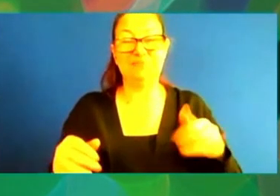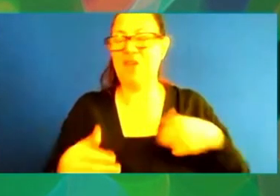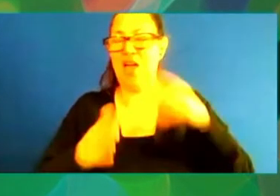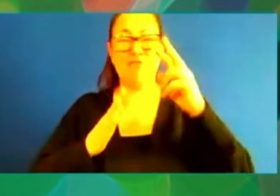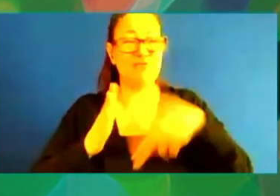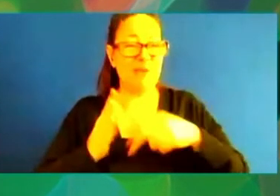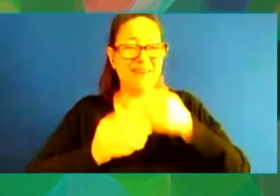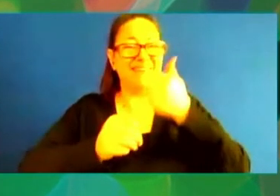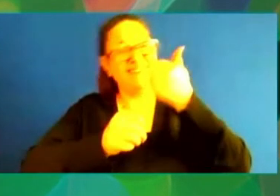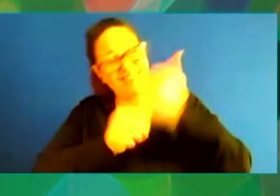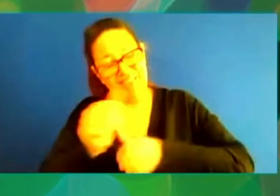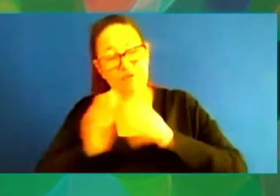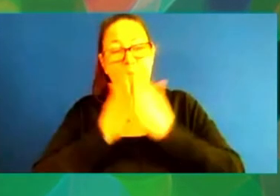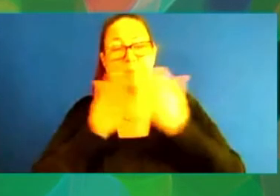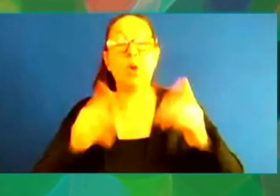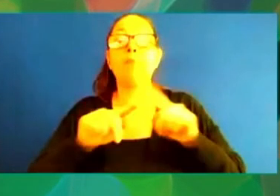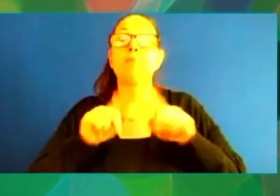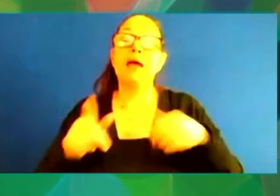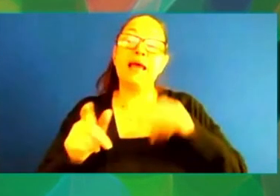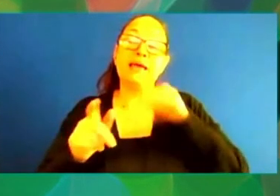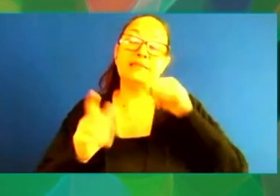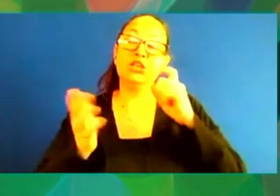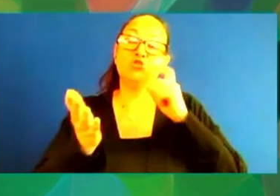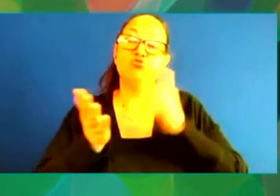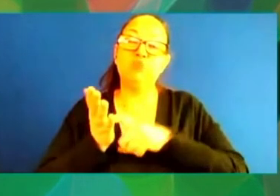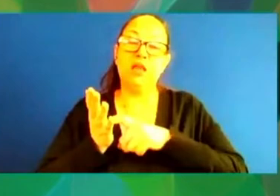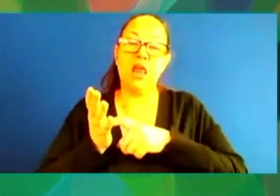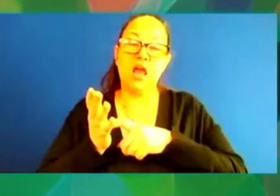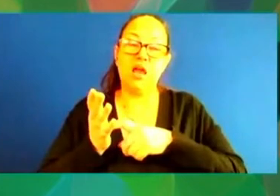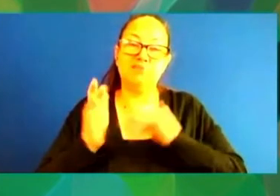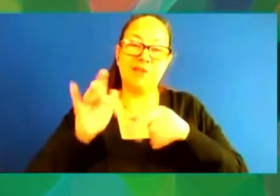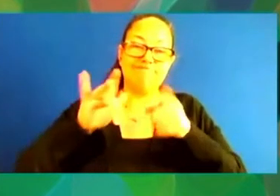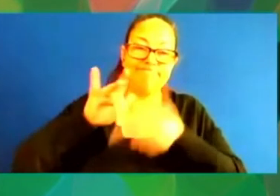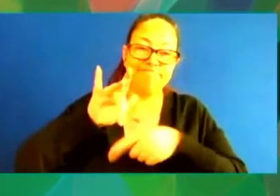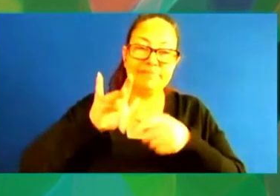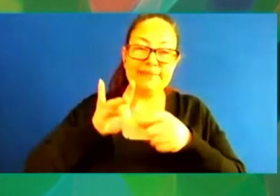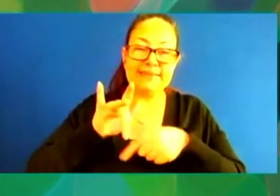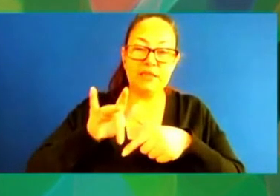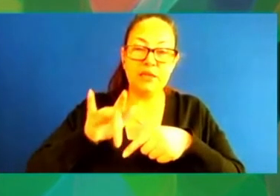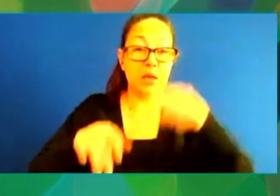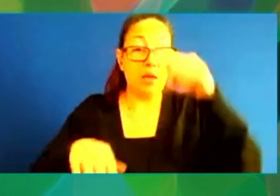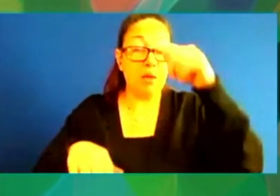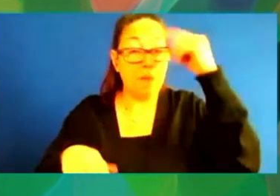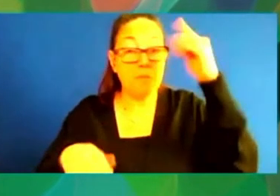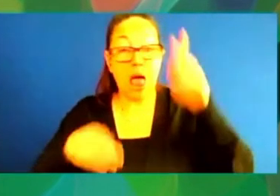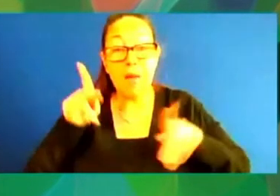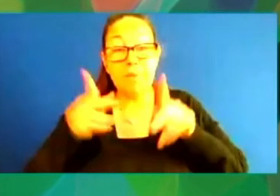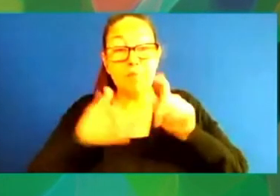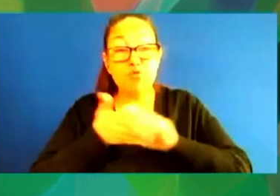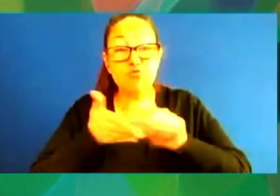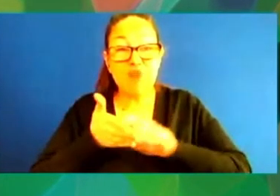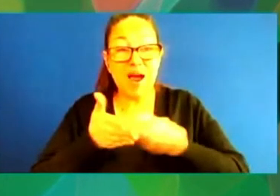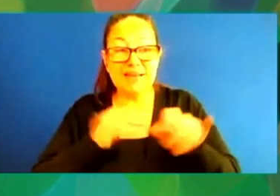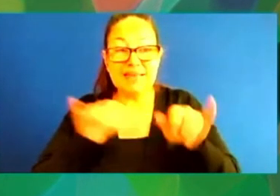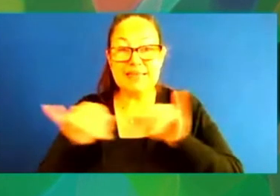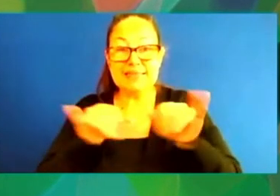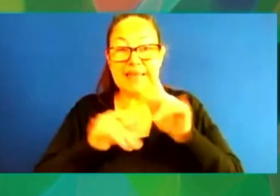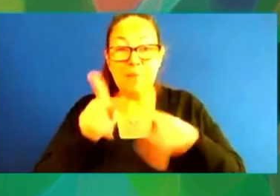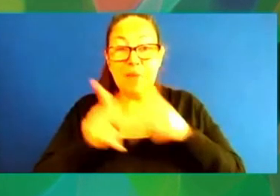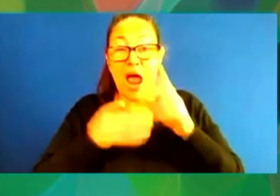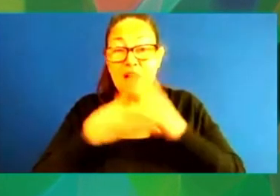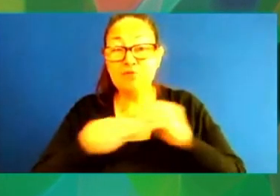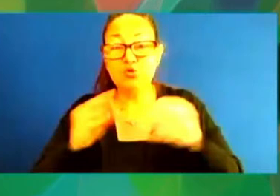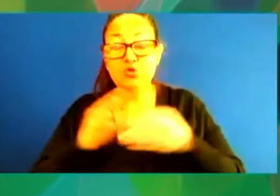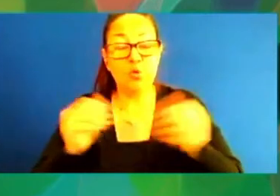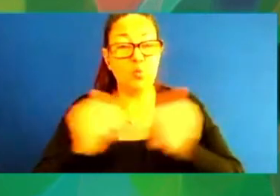every single book, but I didn't realize the gap that was missing, that there were Black people writing these kinds of stories and with characters